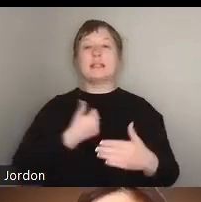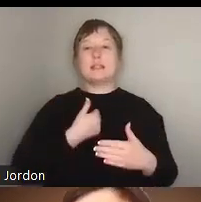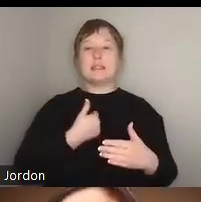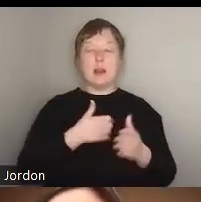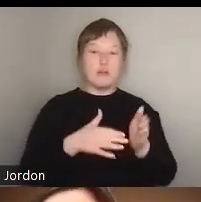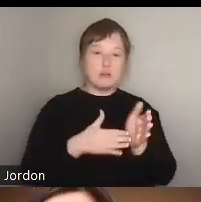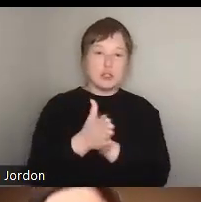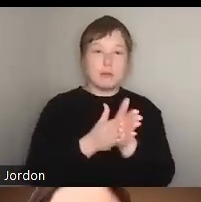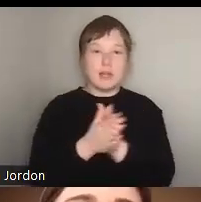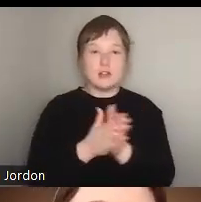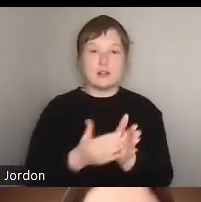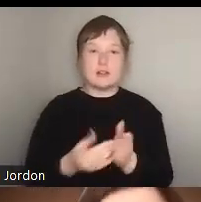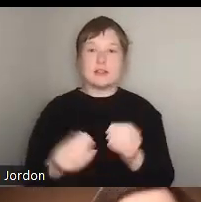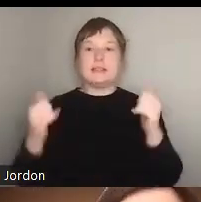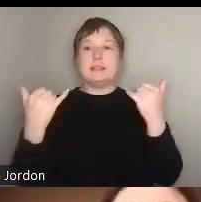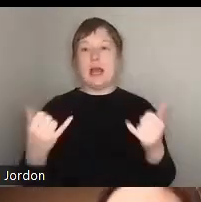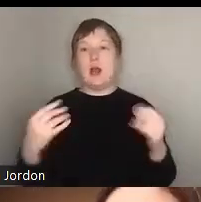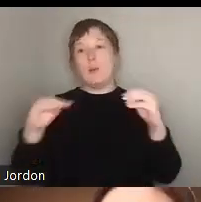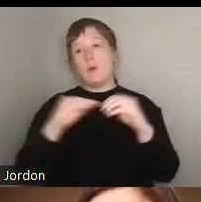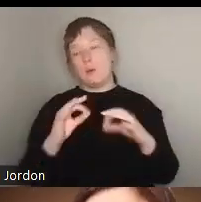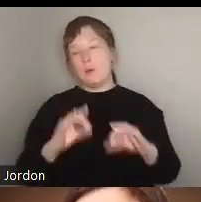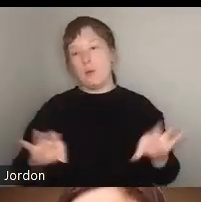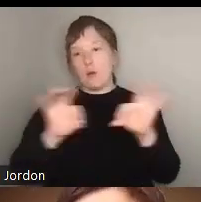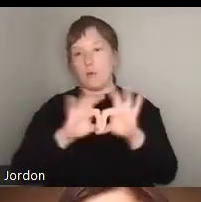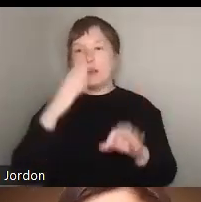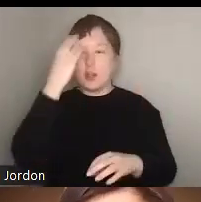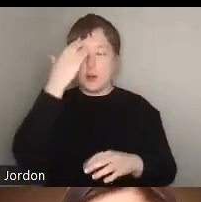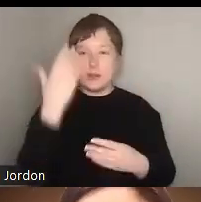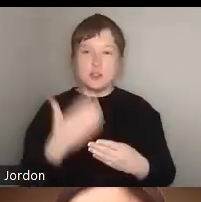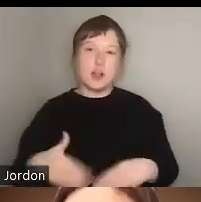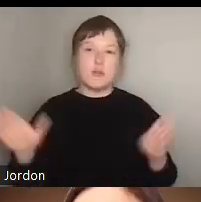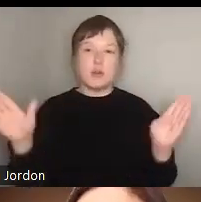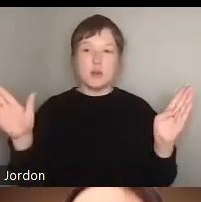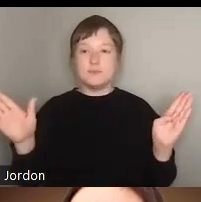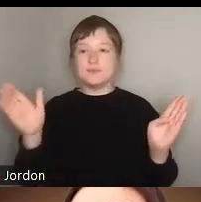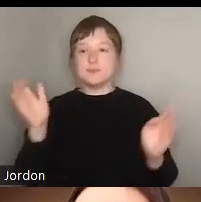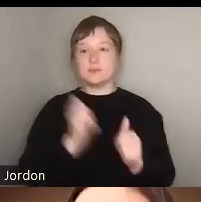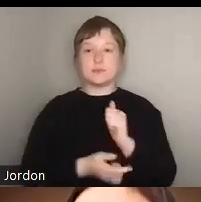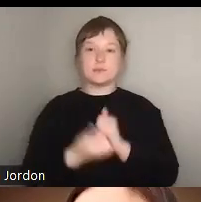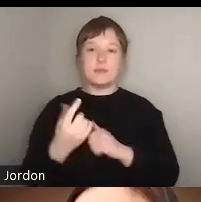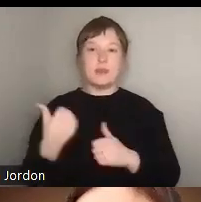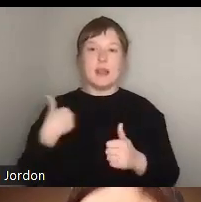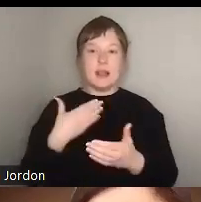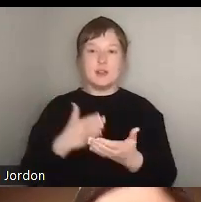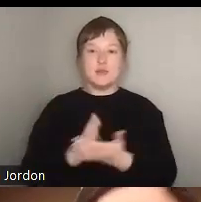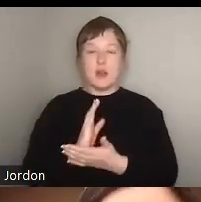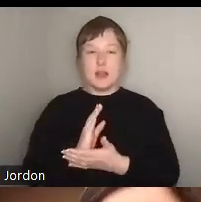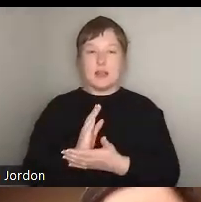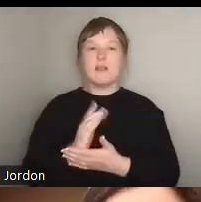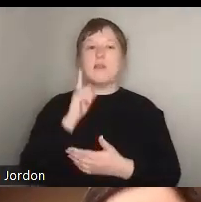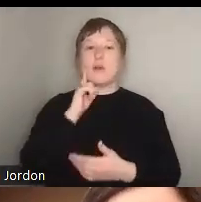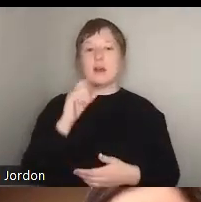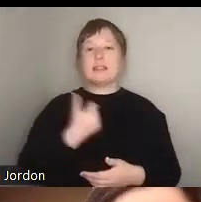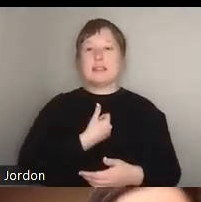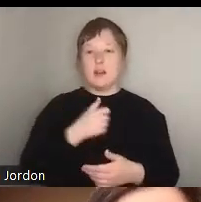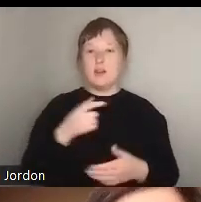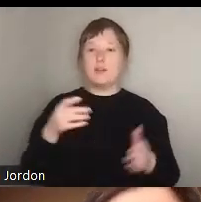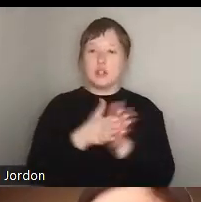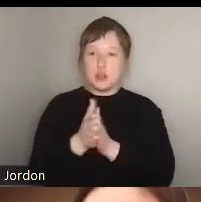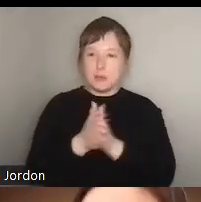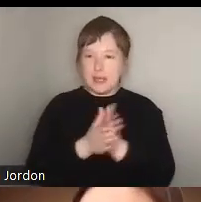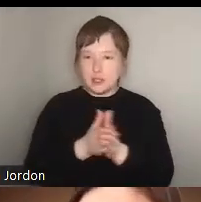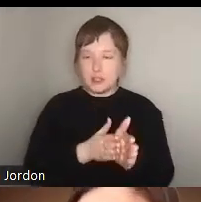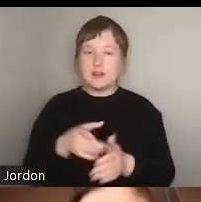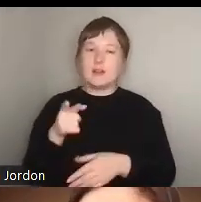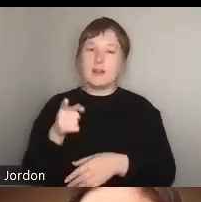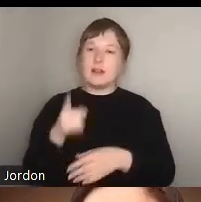important now. So I know we hear about that a lot, like in general, that everybody has the right to self-determination, which is just